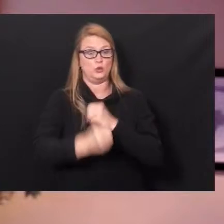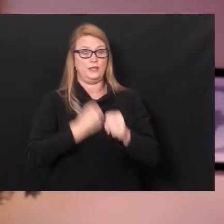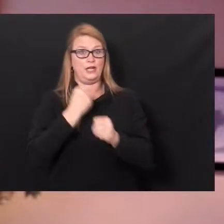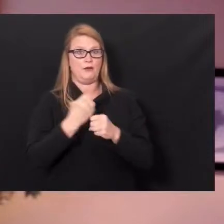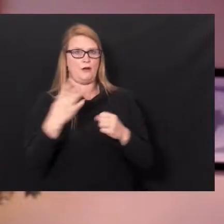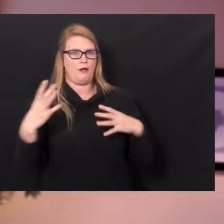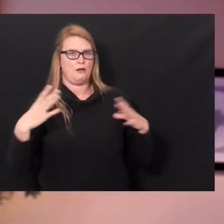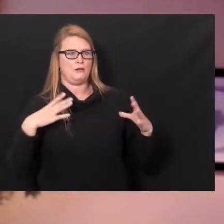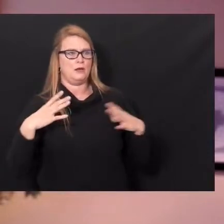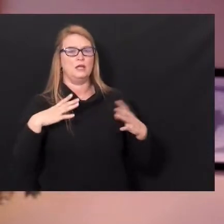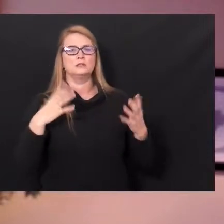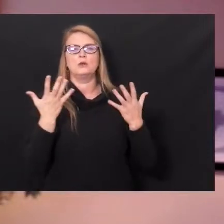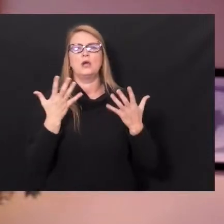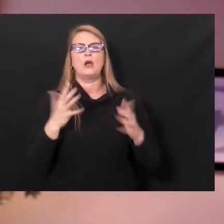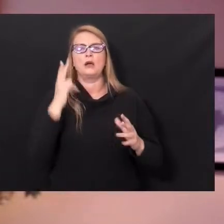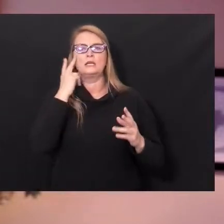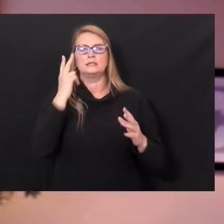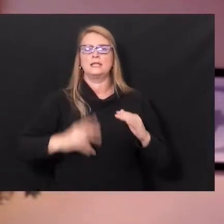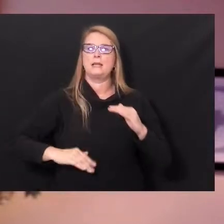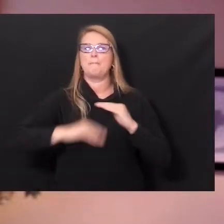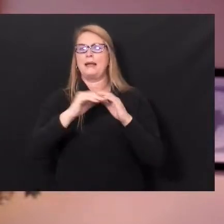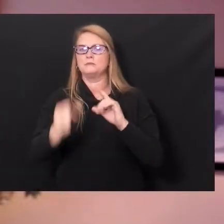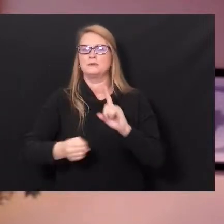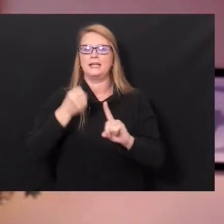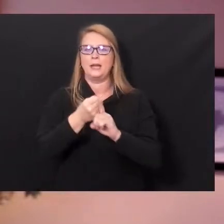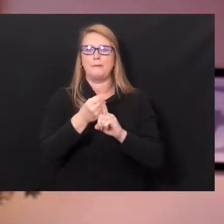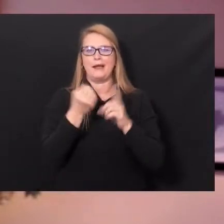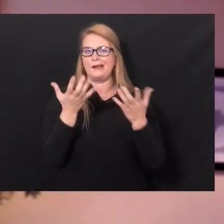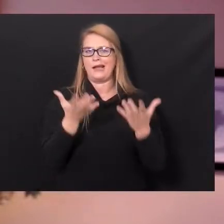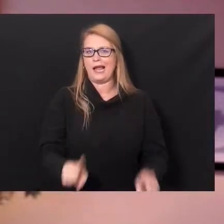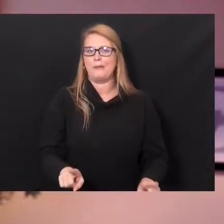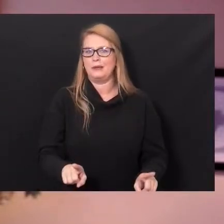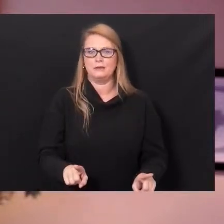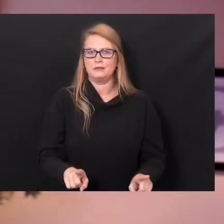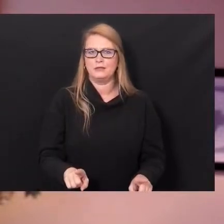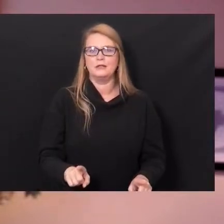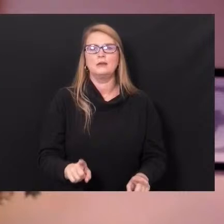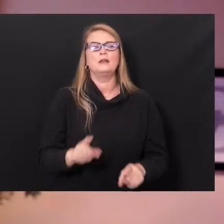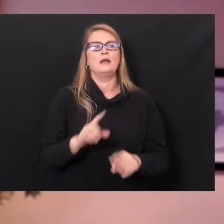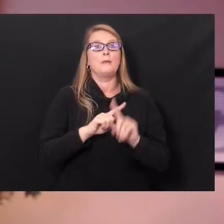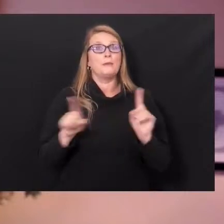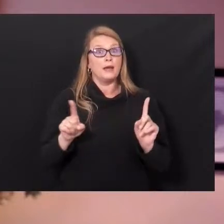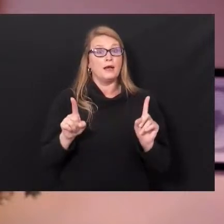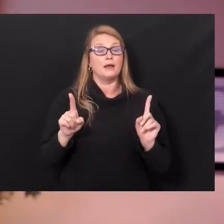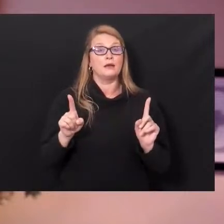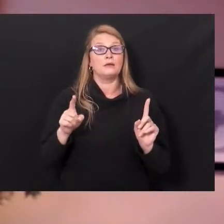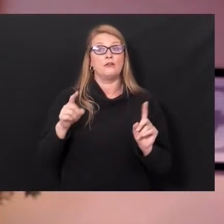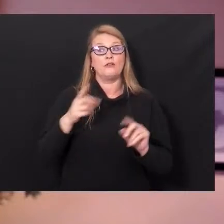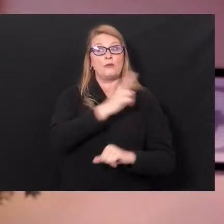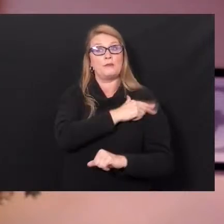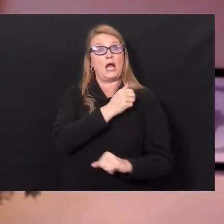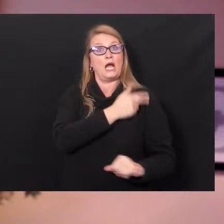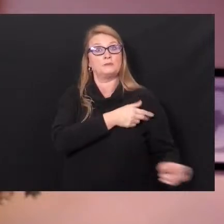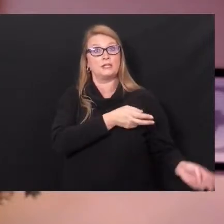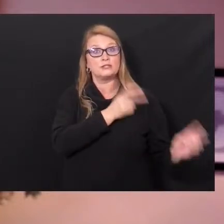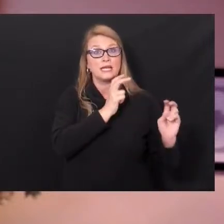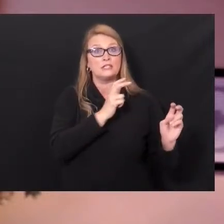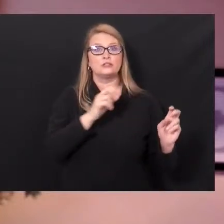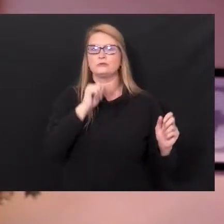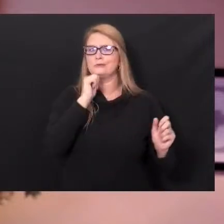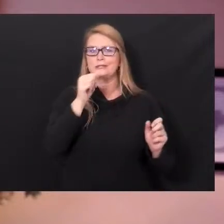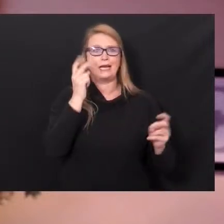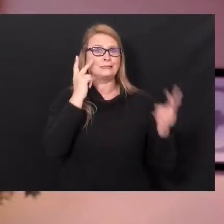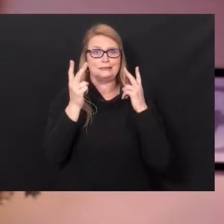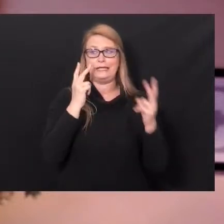have seen the maximum impact of that already from the standpoint of hospitalizations, and we're not seeing that